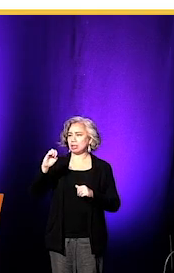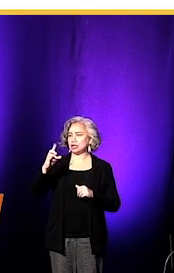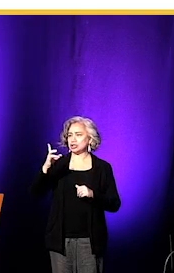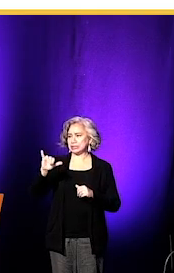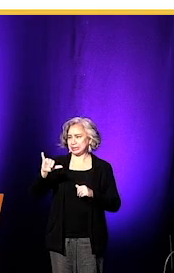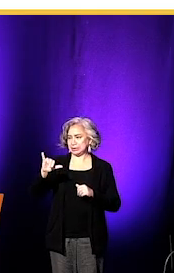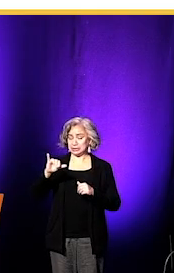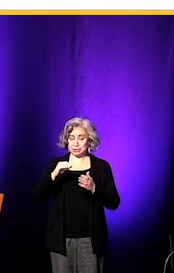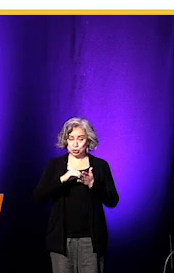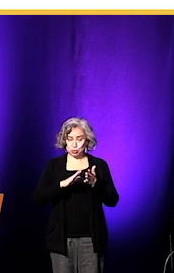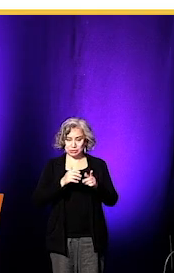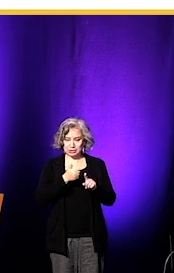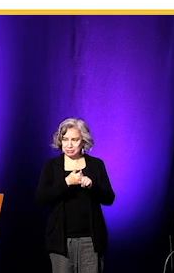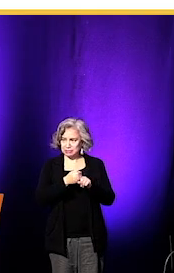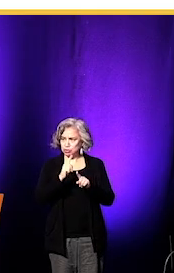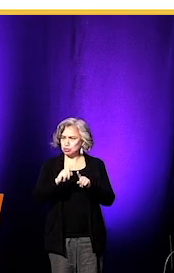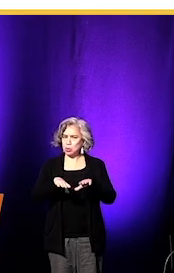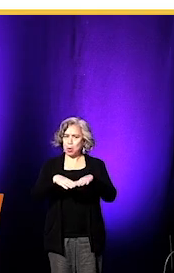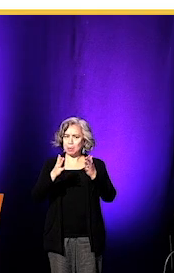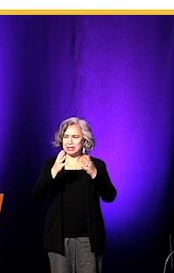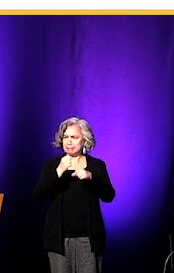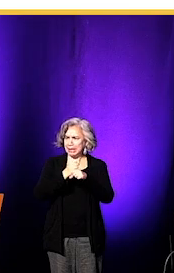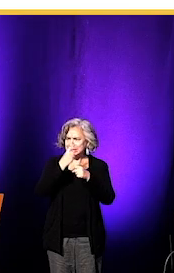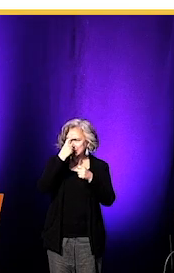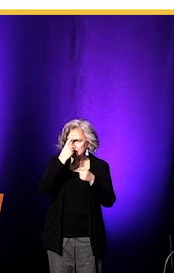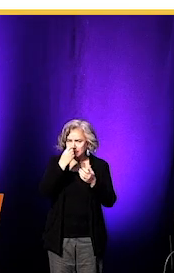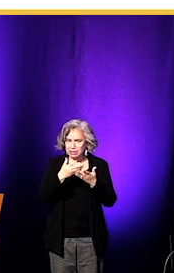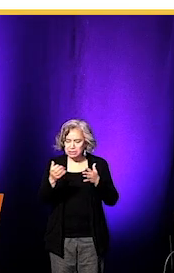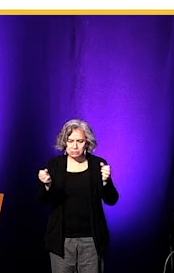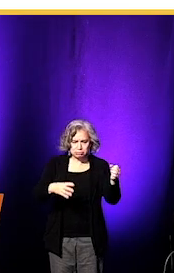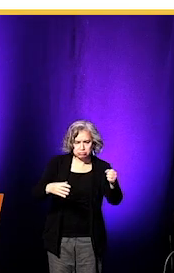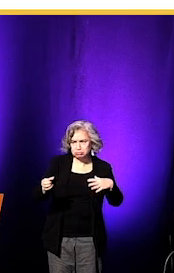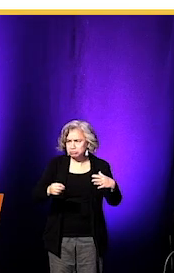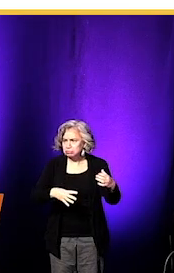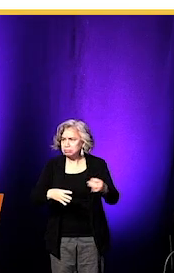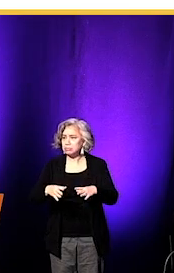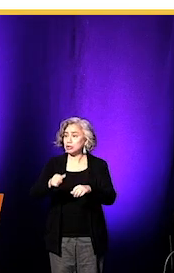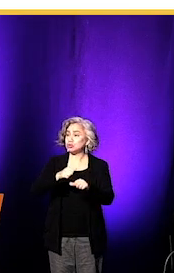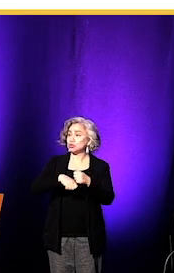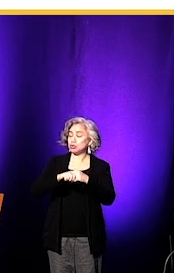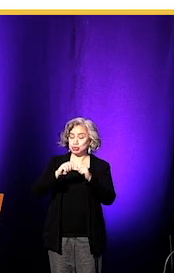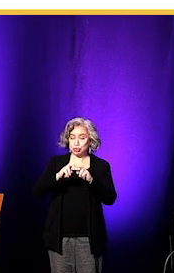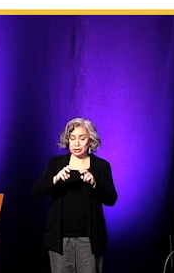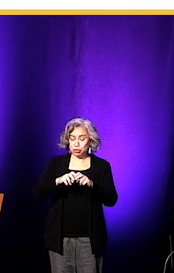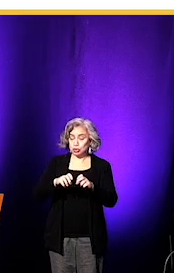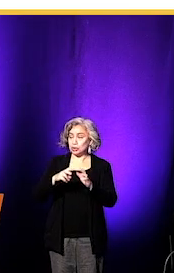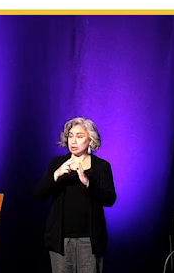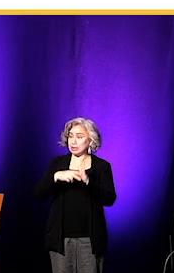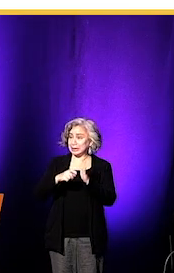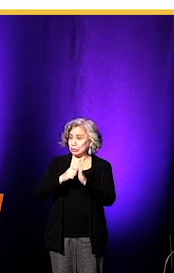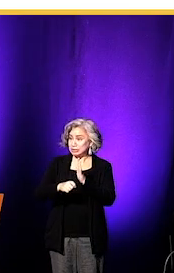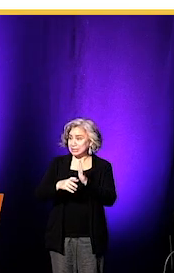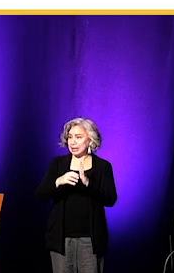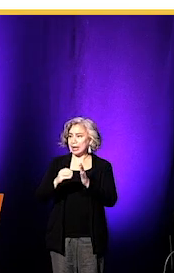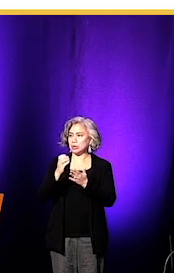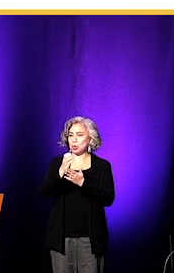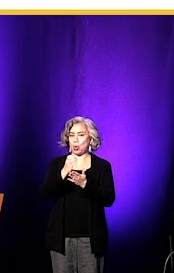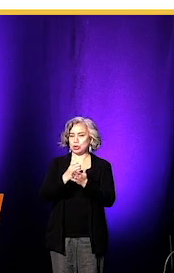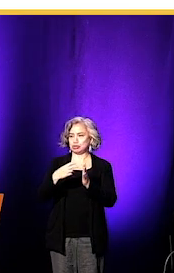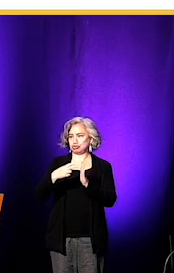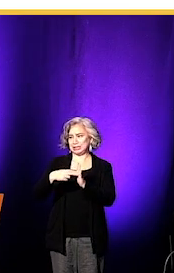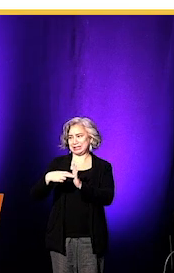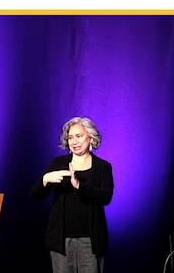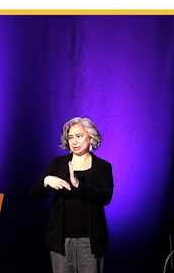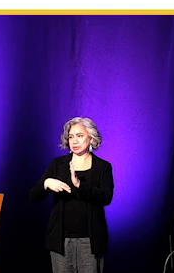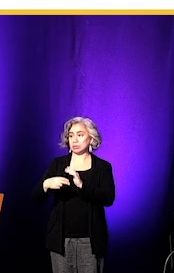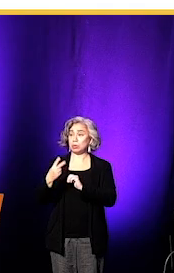sense-make, leveraging their historicized experiences, social critical literacies, and course readings. As one